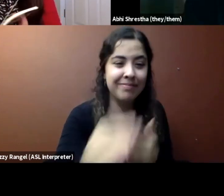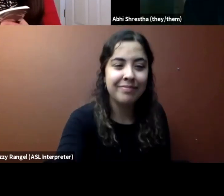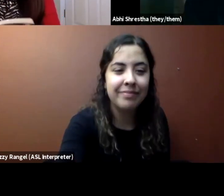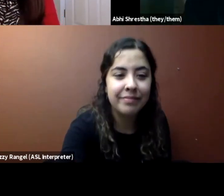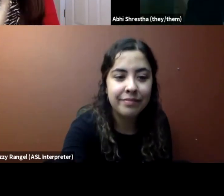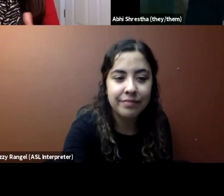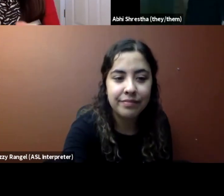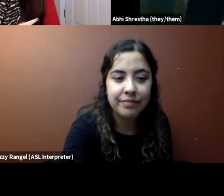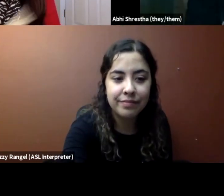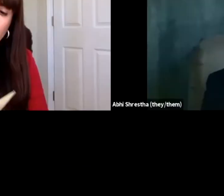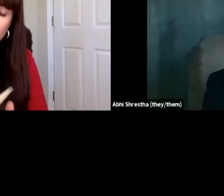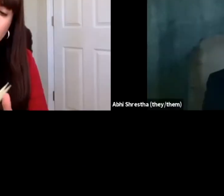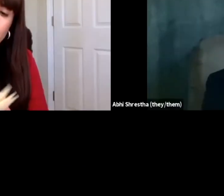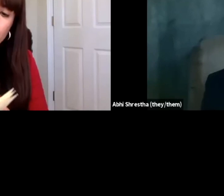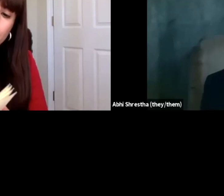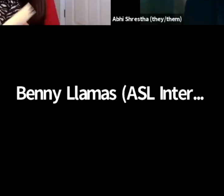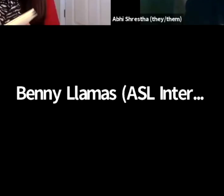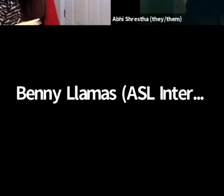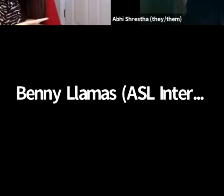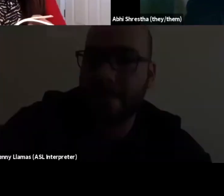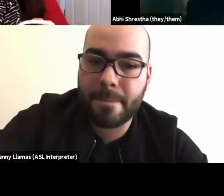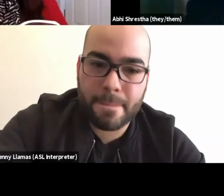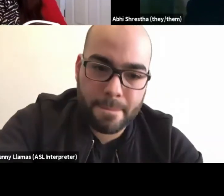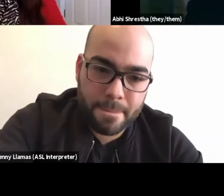problem. All right.